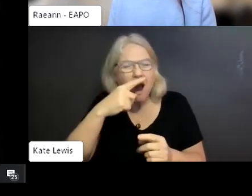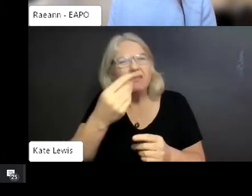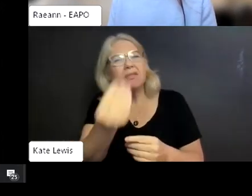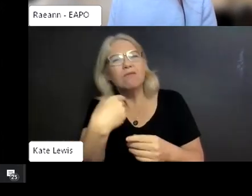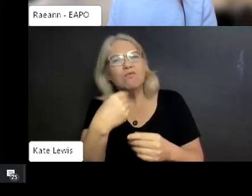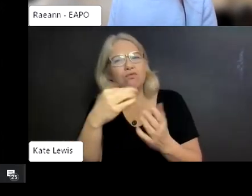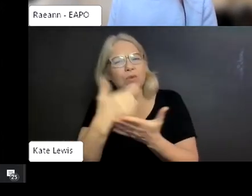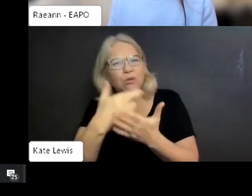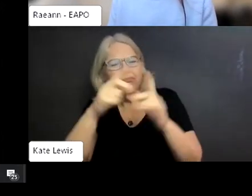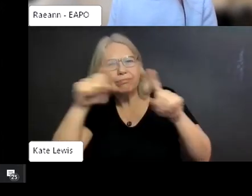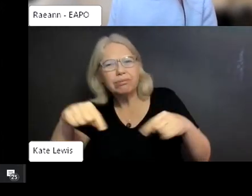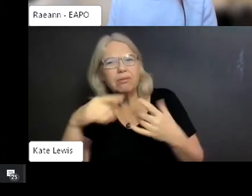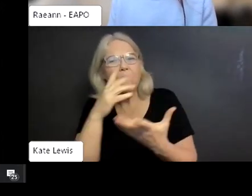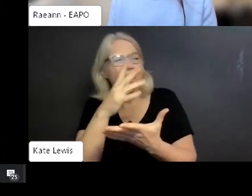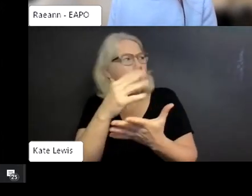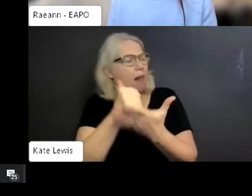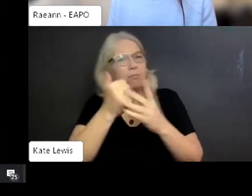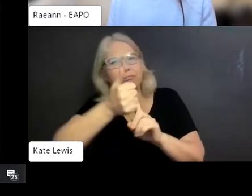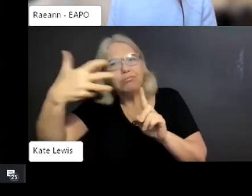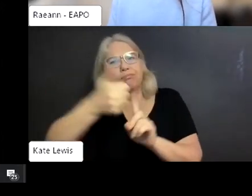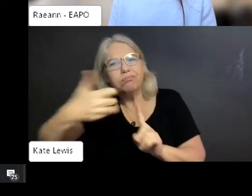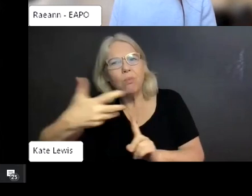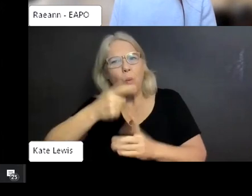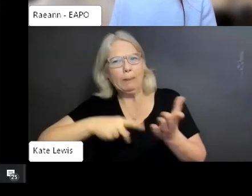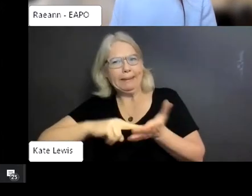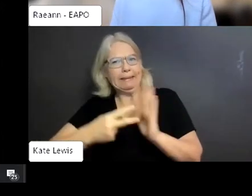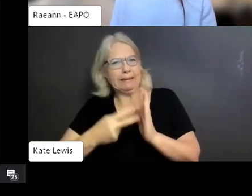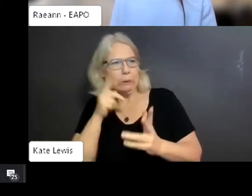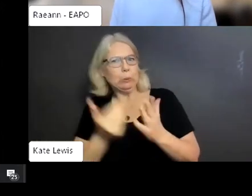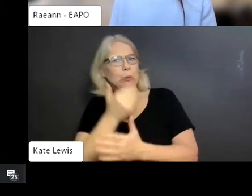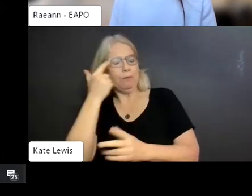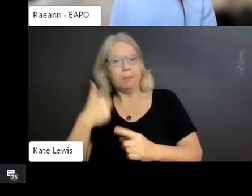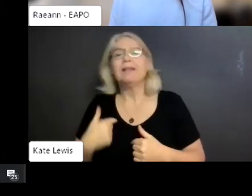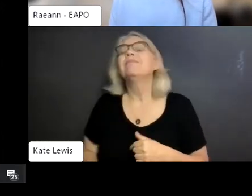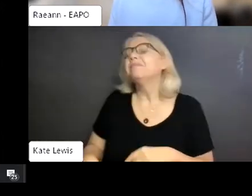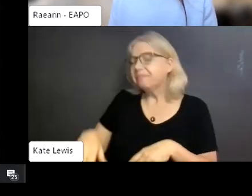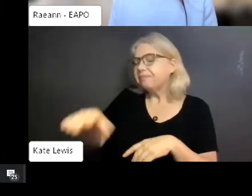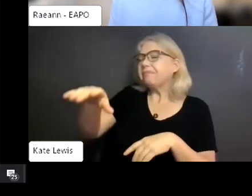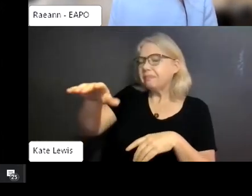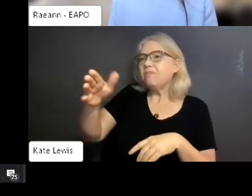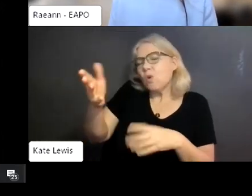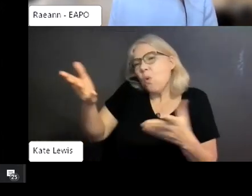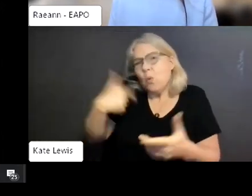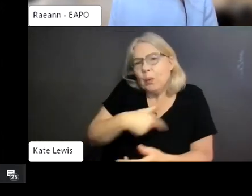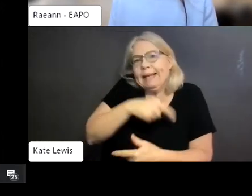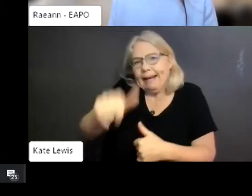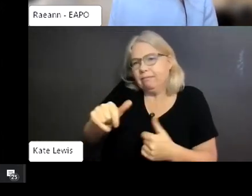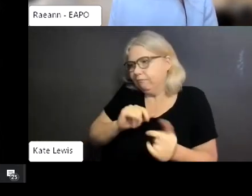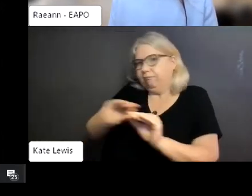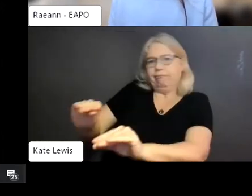If your colleague is maybe be able to get that up onto the chat box as well.